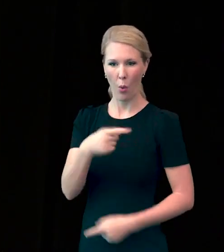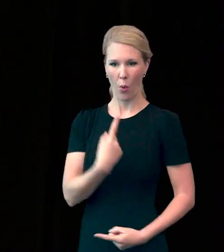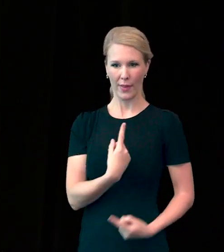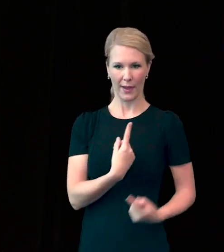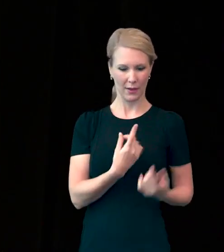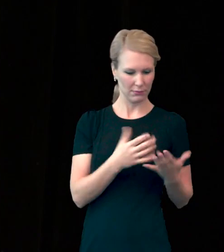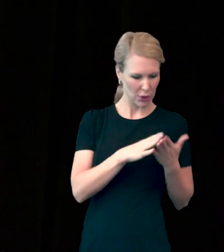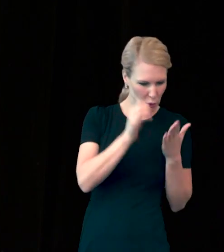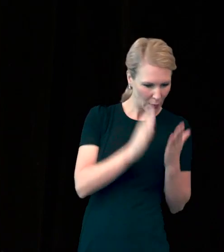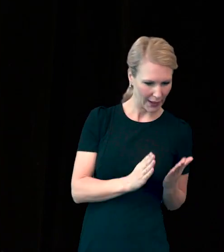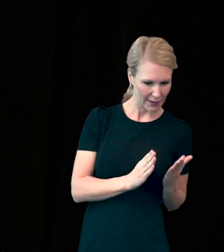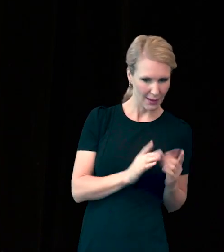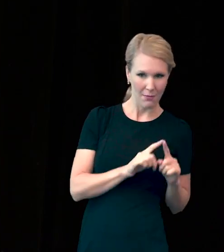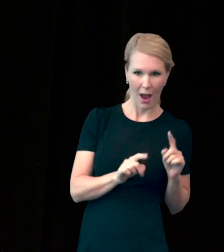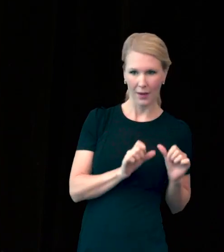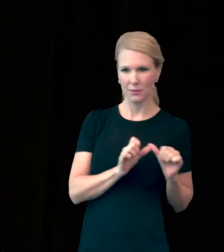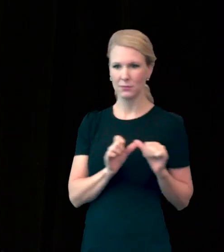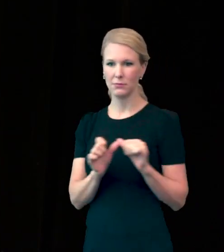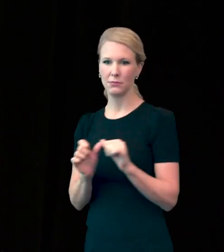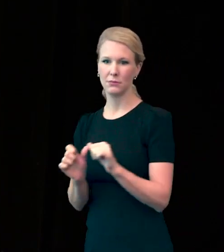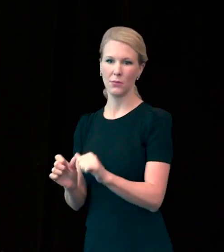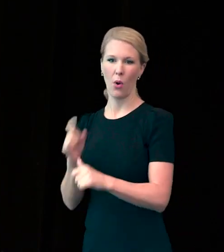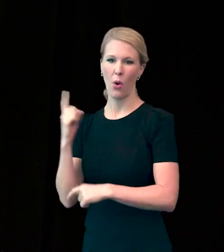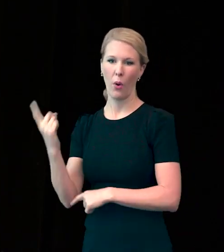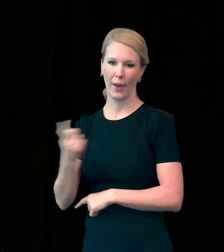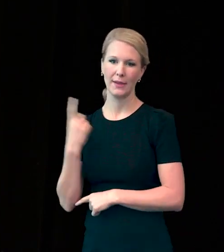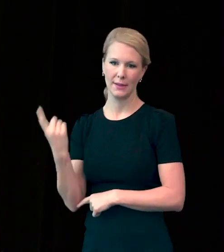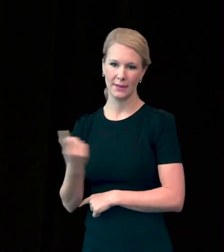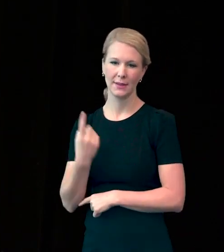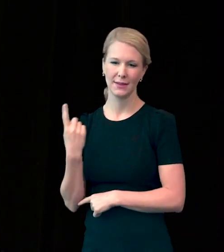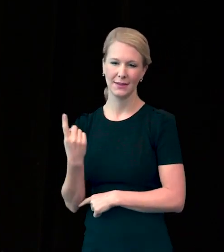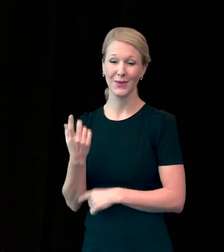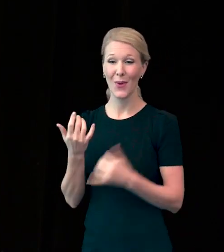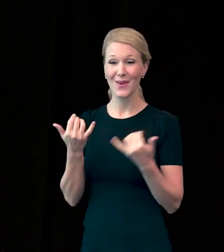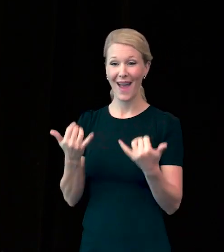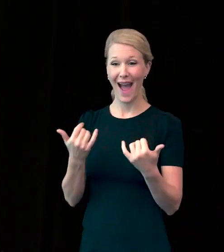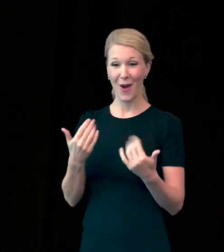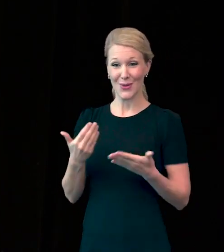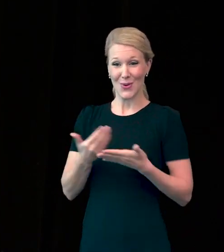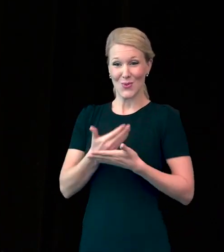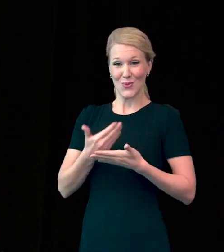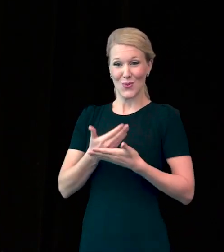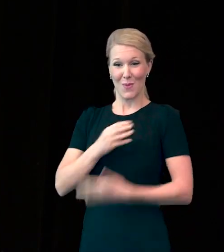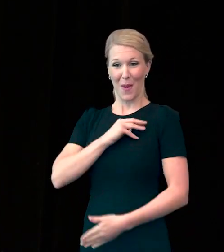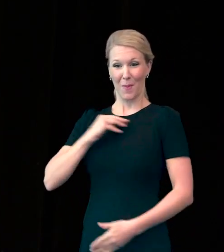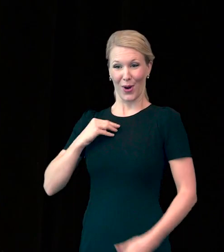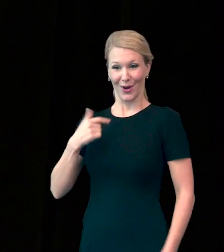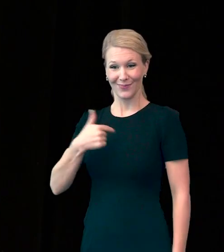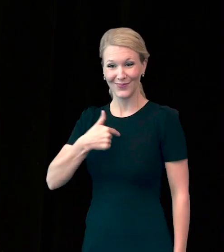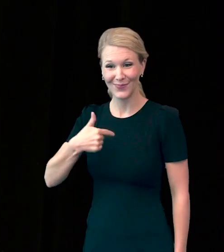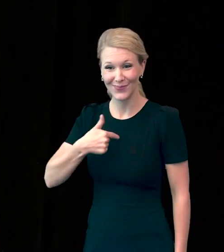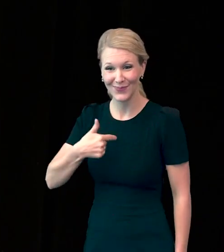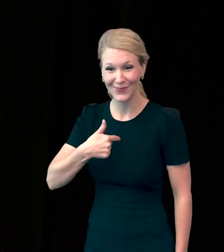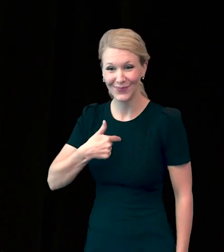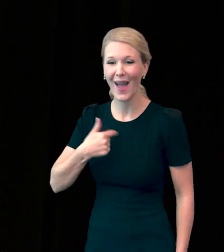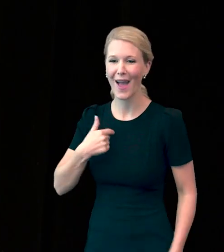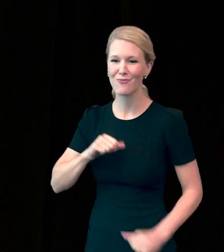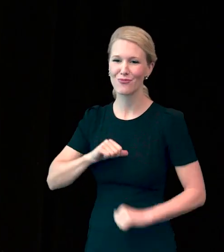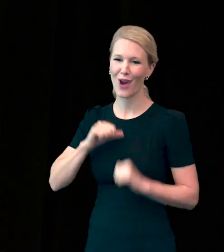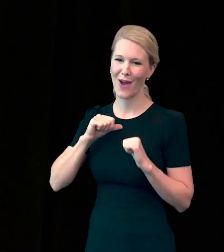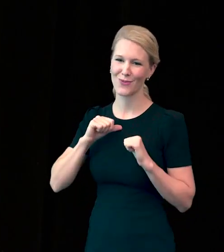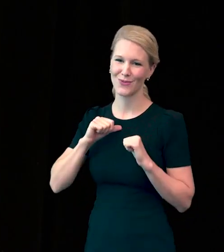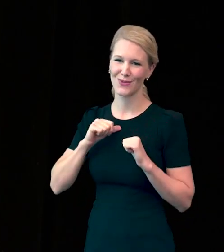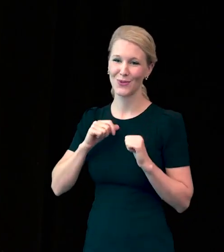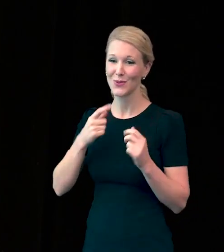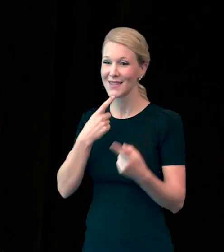during your time as a student, but throughout your life. Finally, as one of the newest members of the WSU